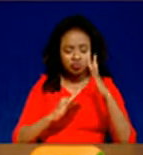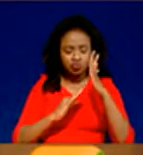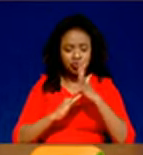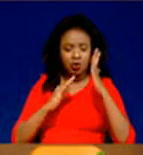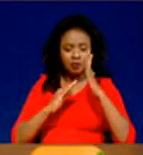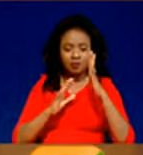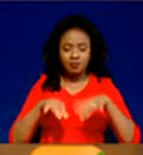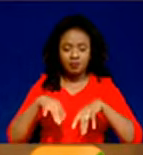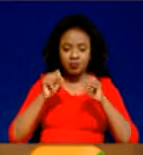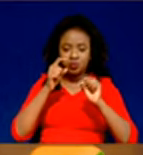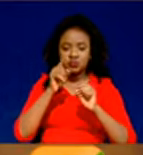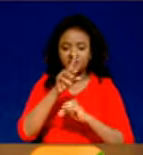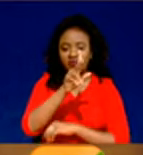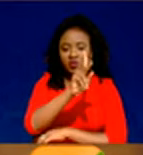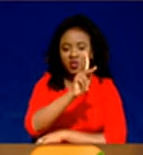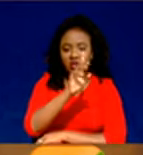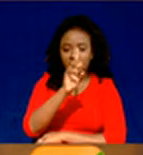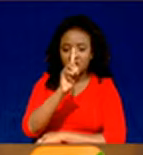Forces.